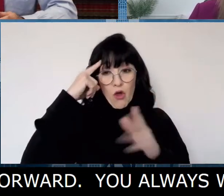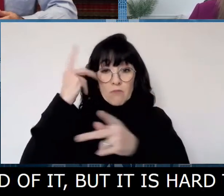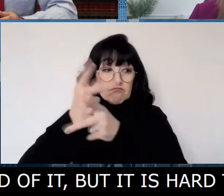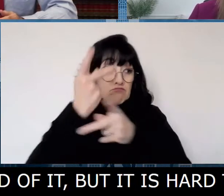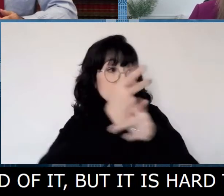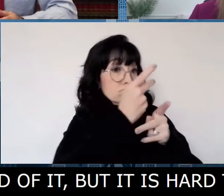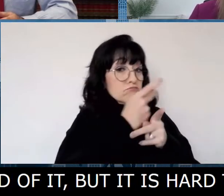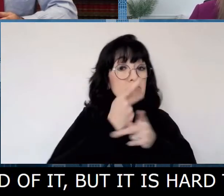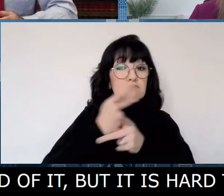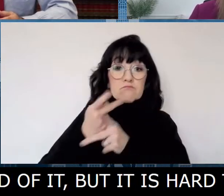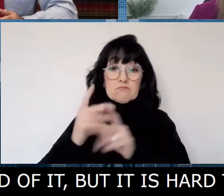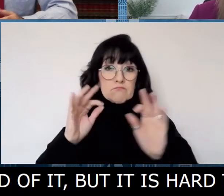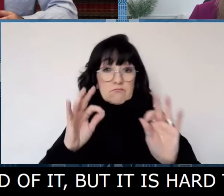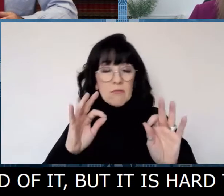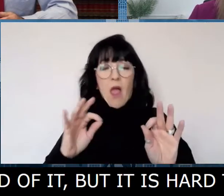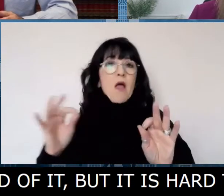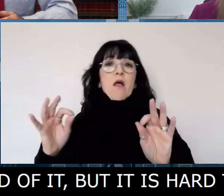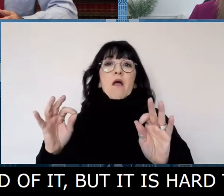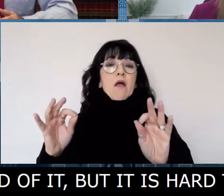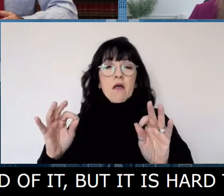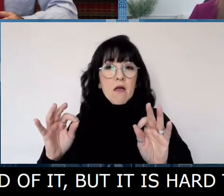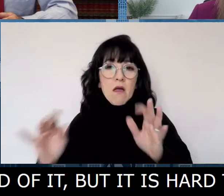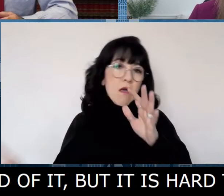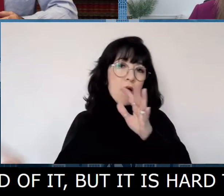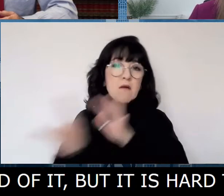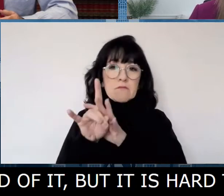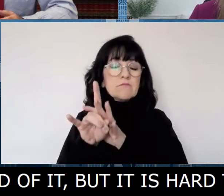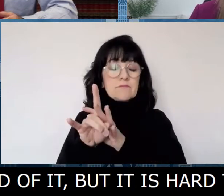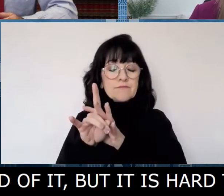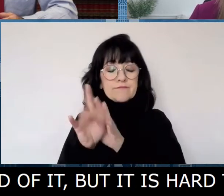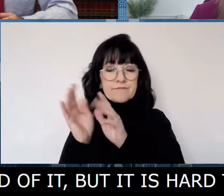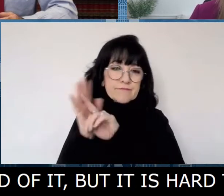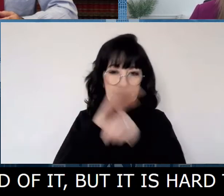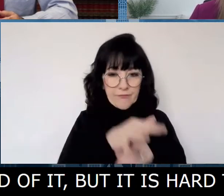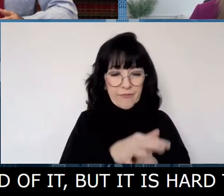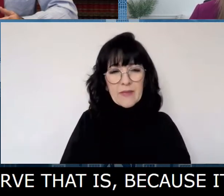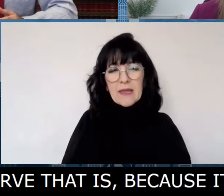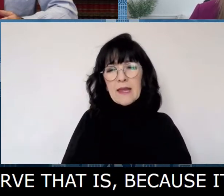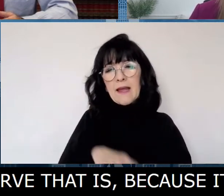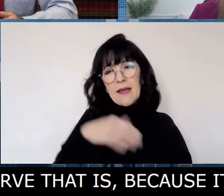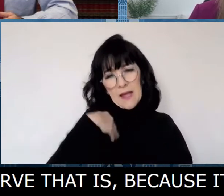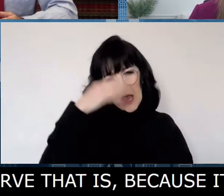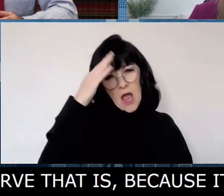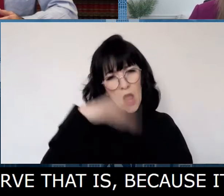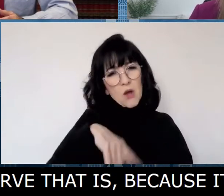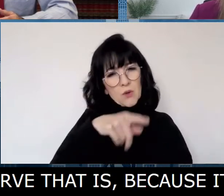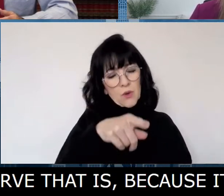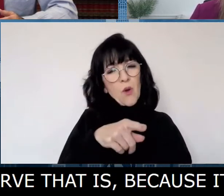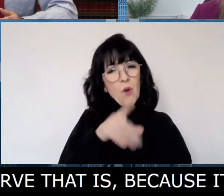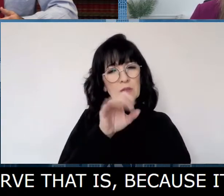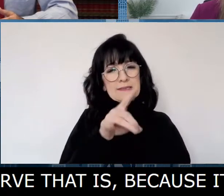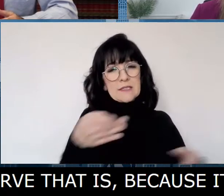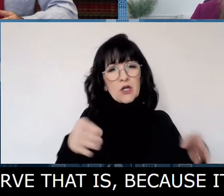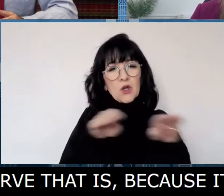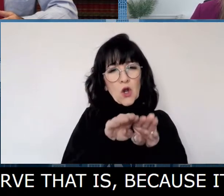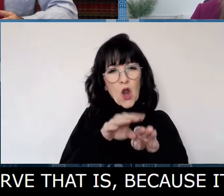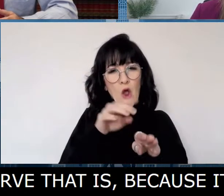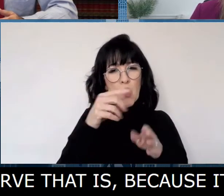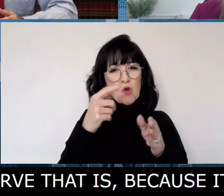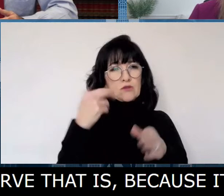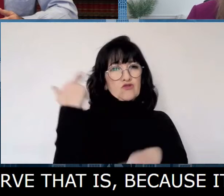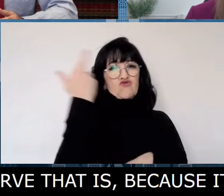follow up with one more point, I know I had to cancel for snow, which makes sense, but why not keep it open this week when it was supposed to end? I think it